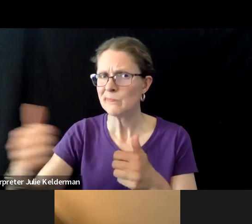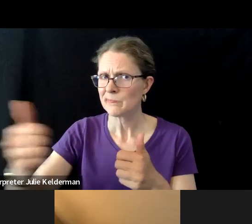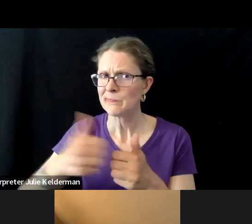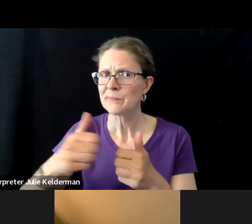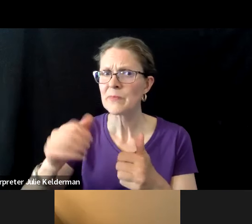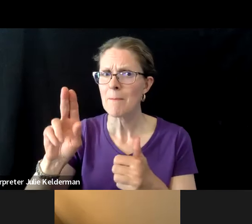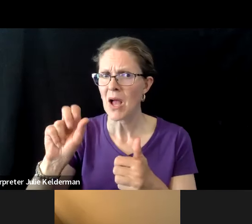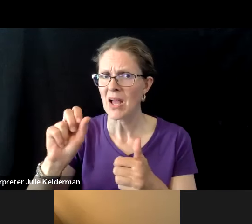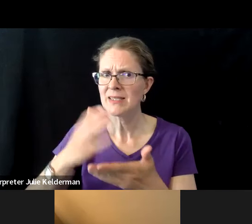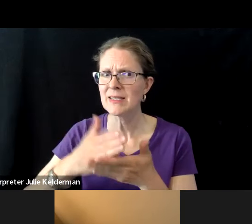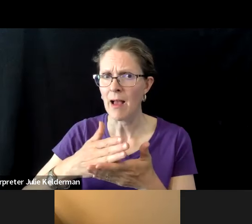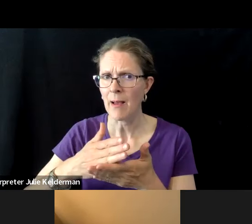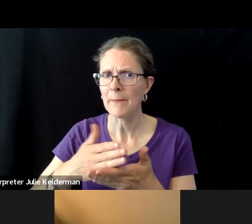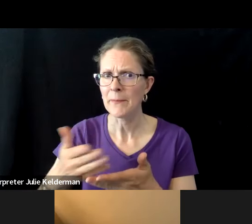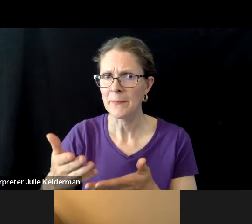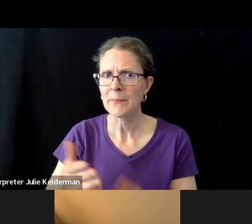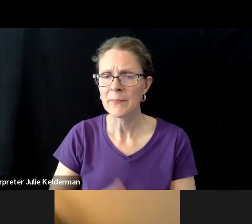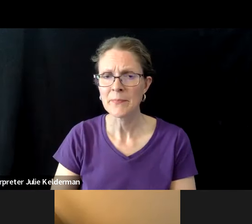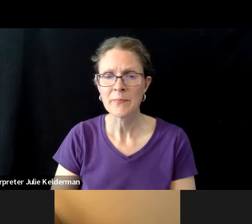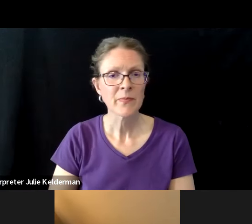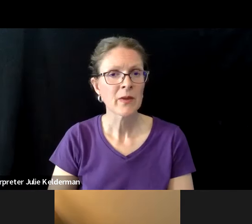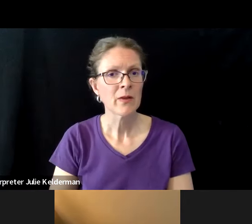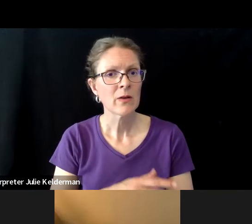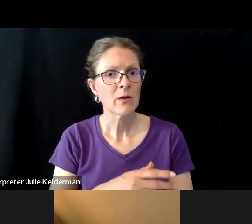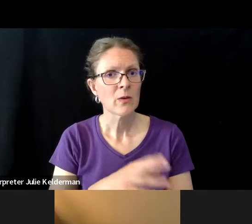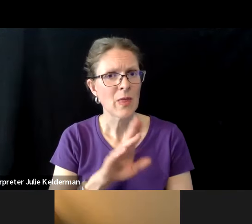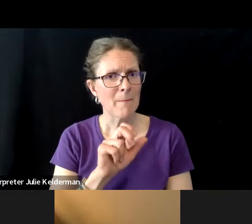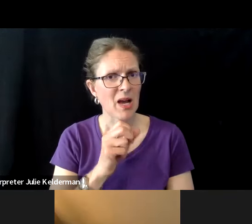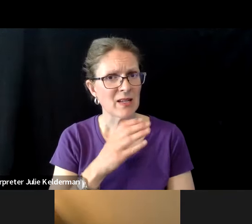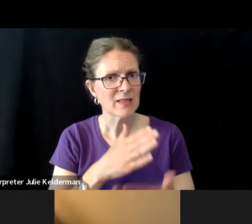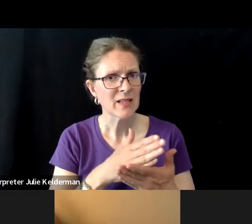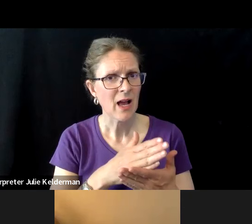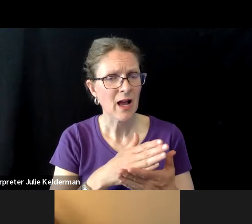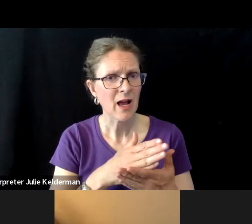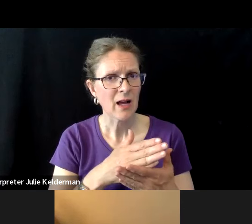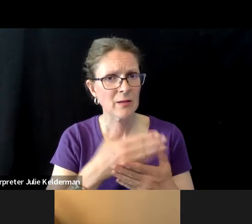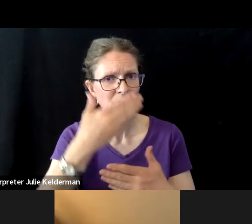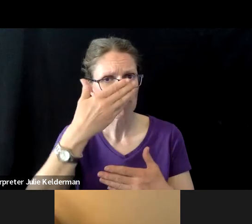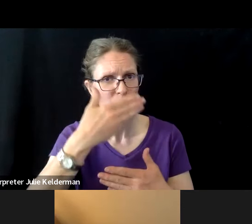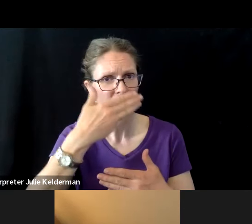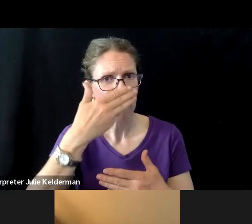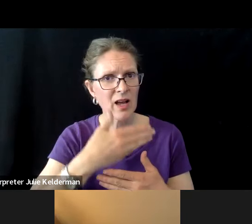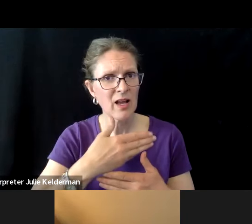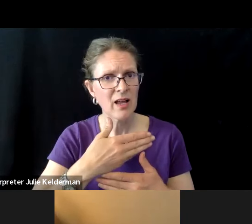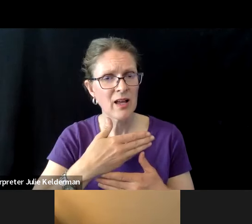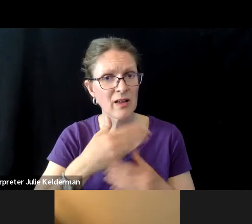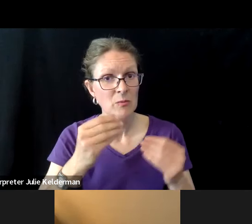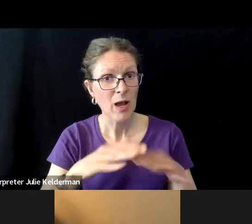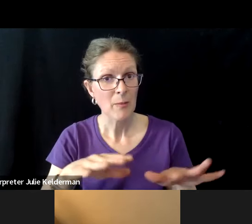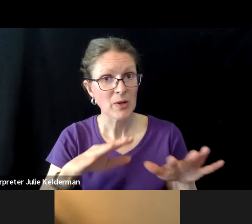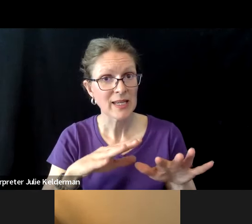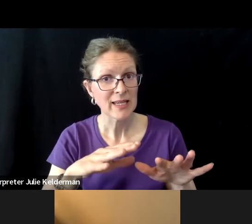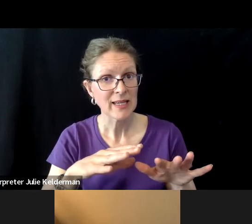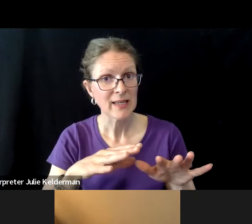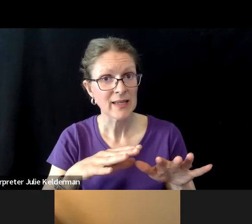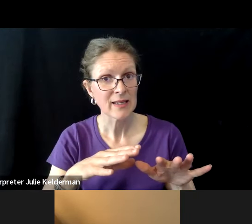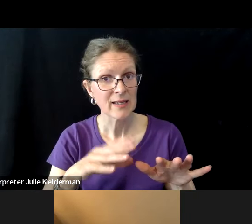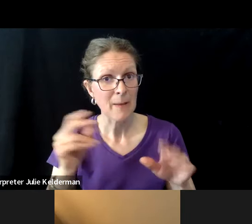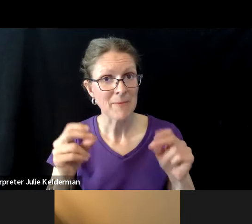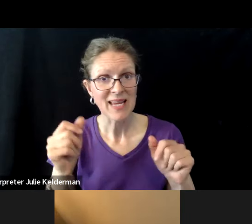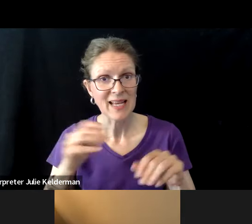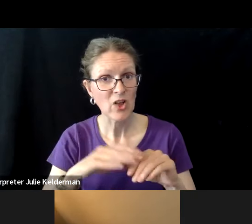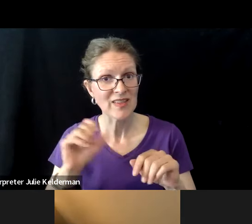yeah. Well, the bus stop is right in front of the property immediately to the south